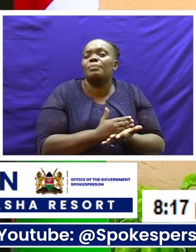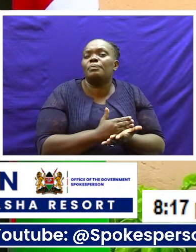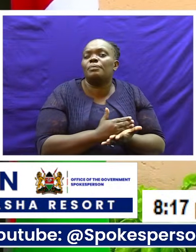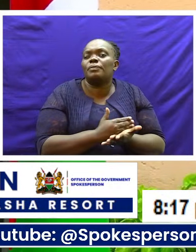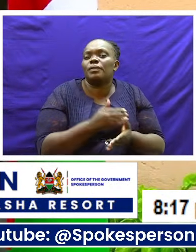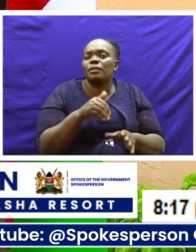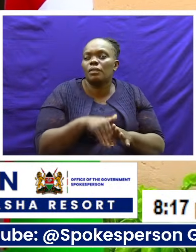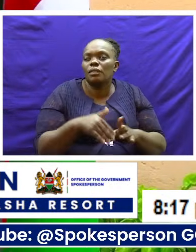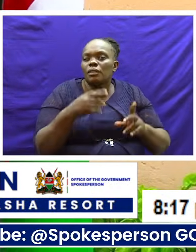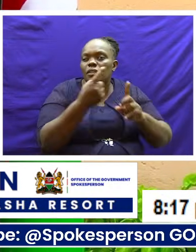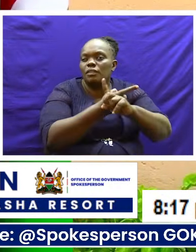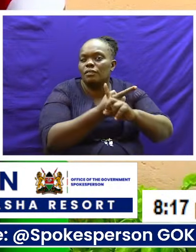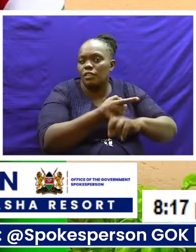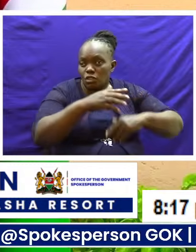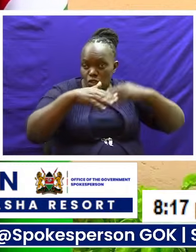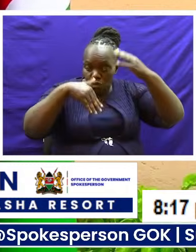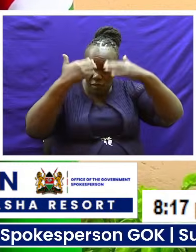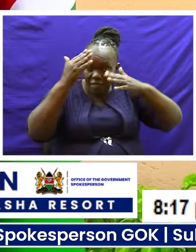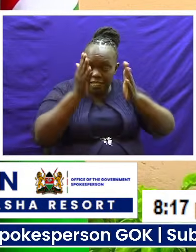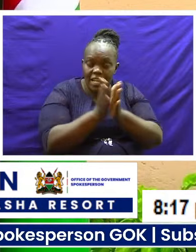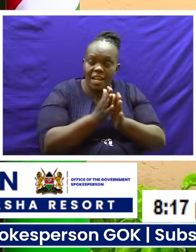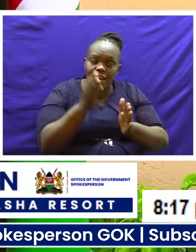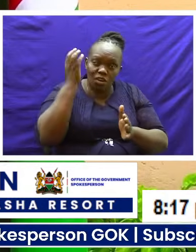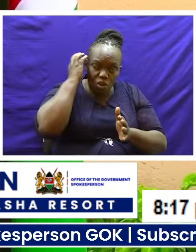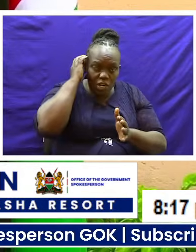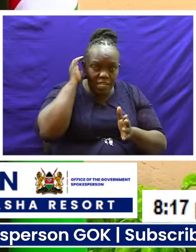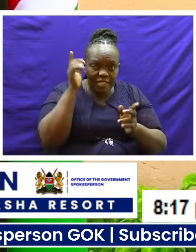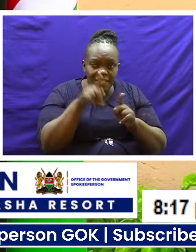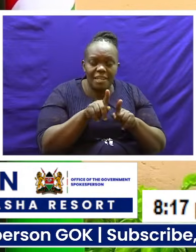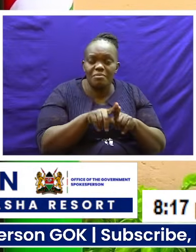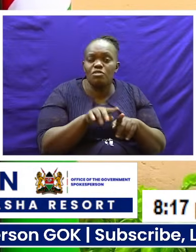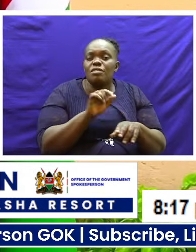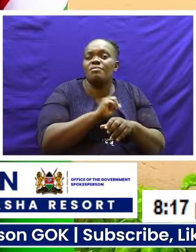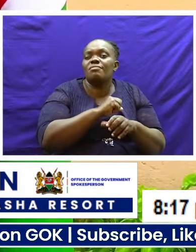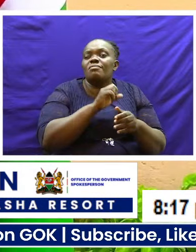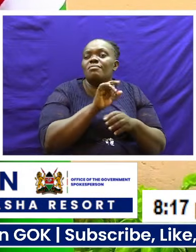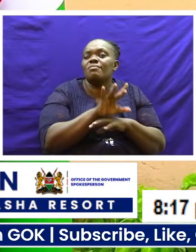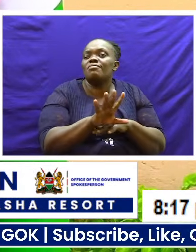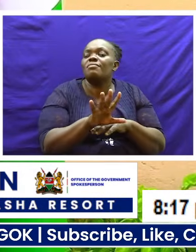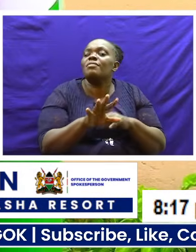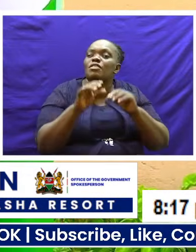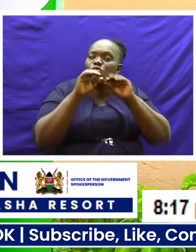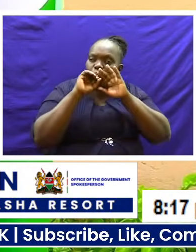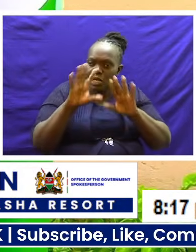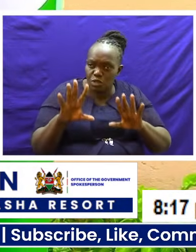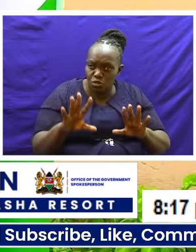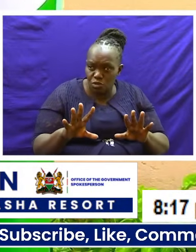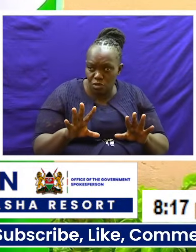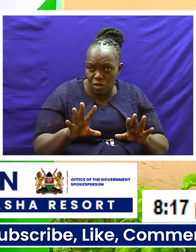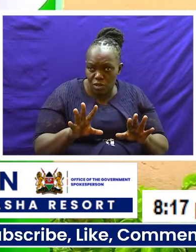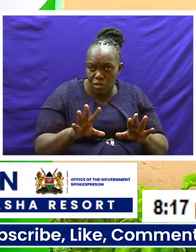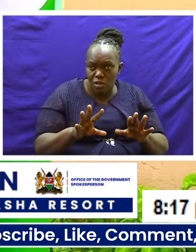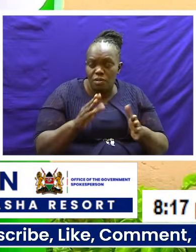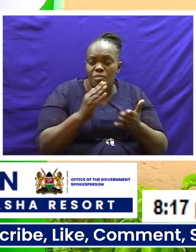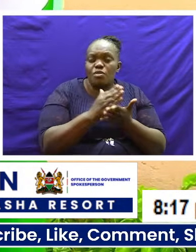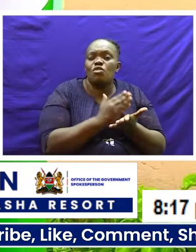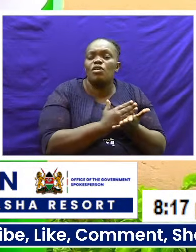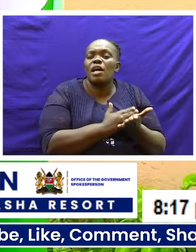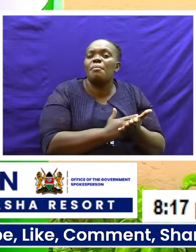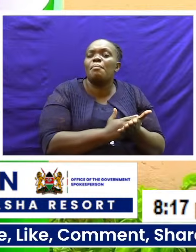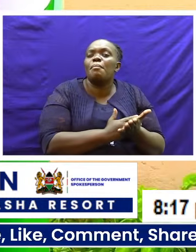the different universities and colleges. So we disseminate that information on